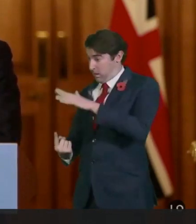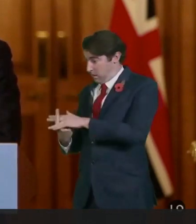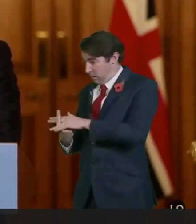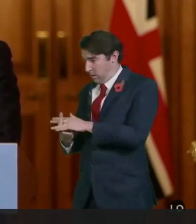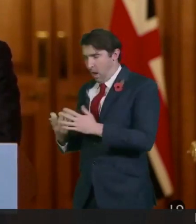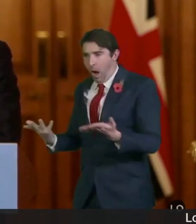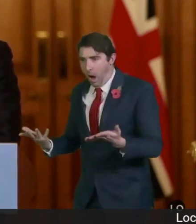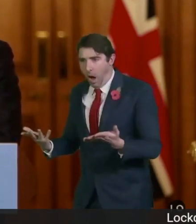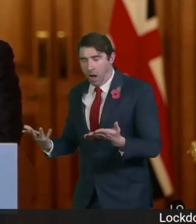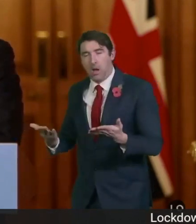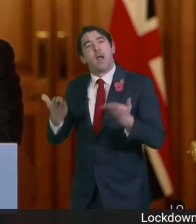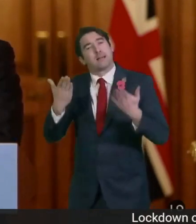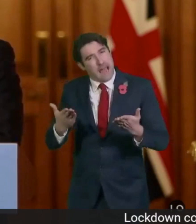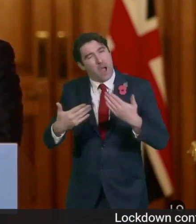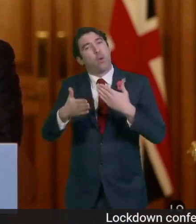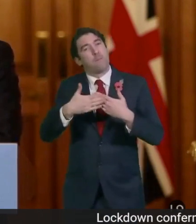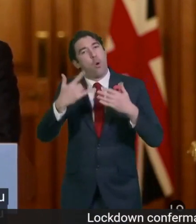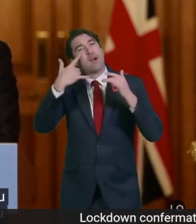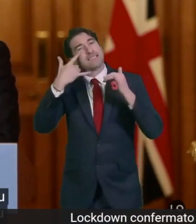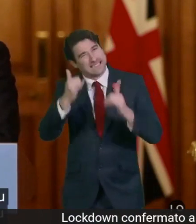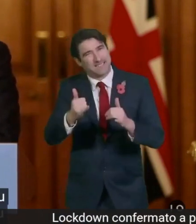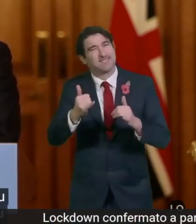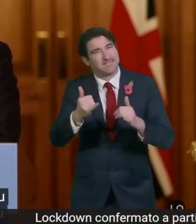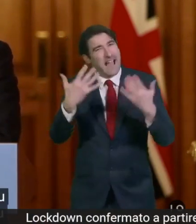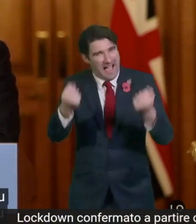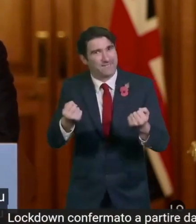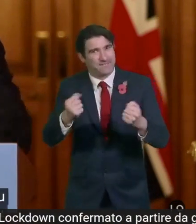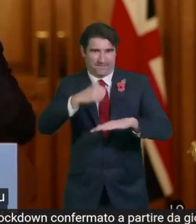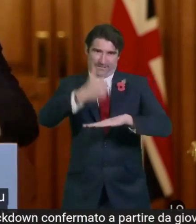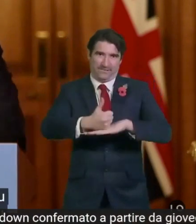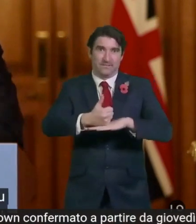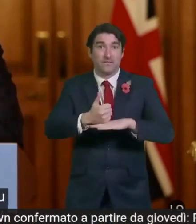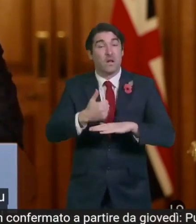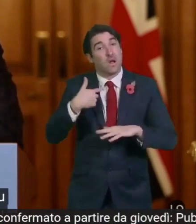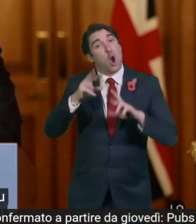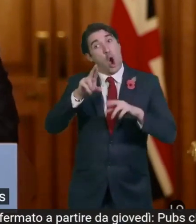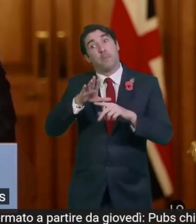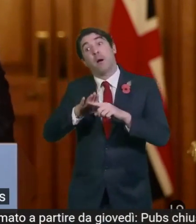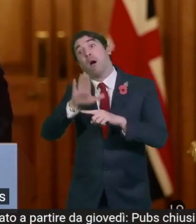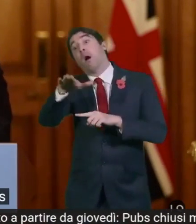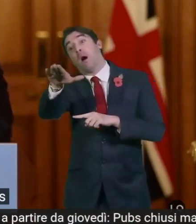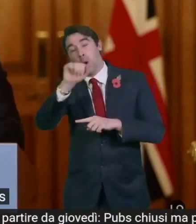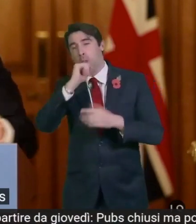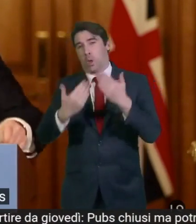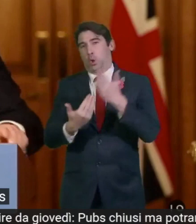use yourself to tell you whether or not you're infectious and get the result within 10 to